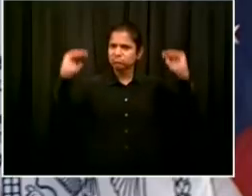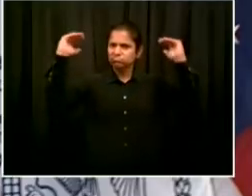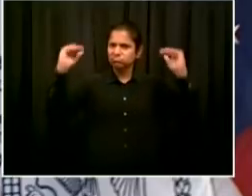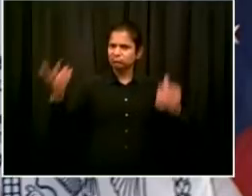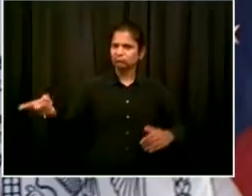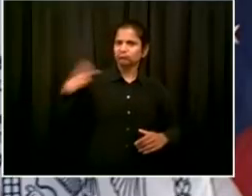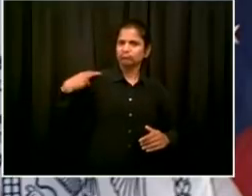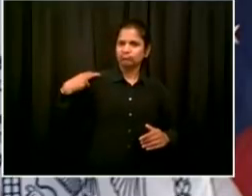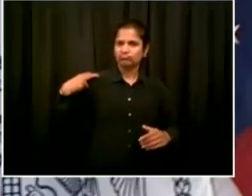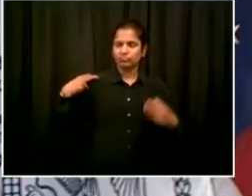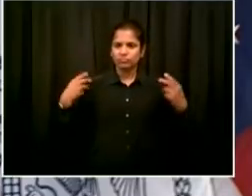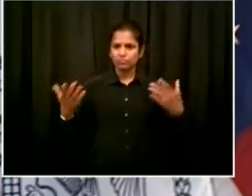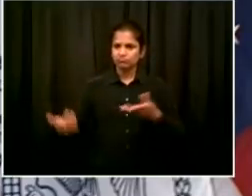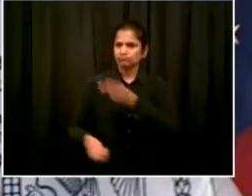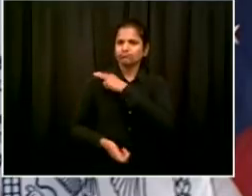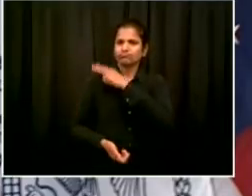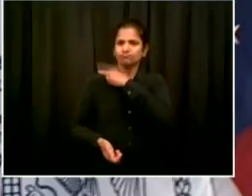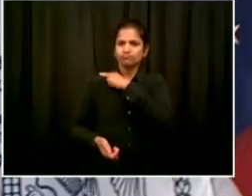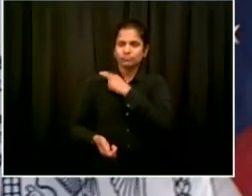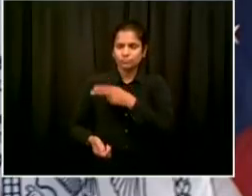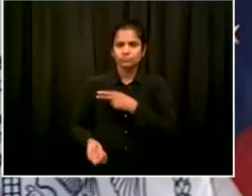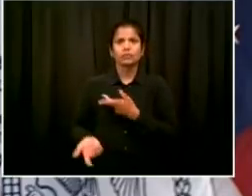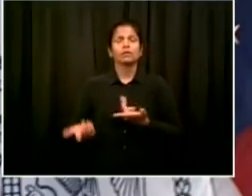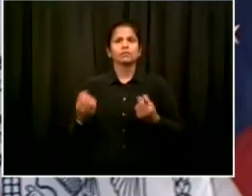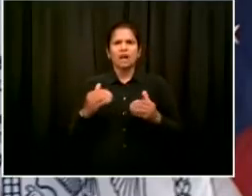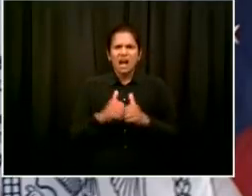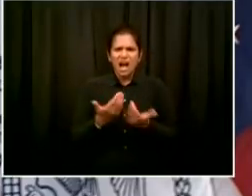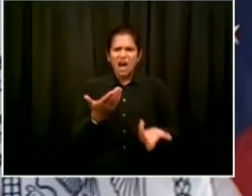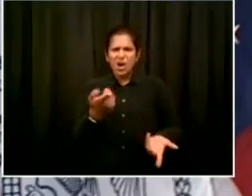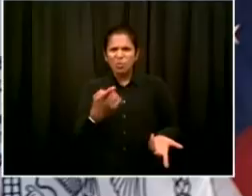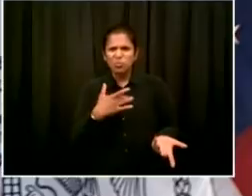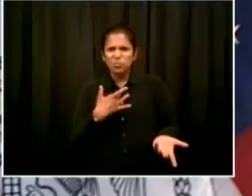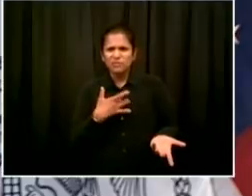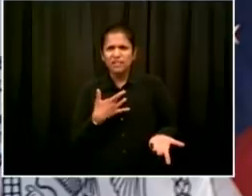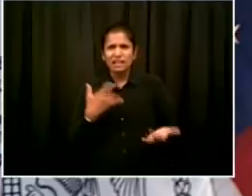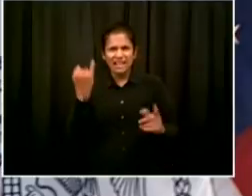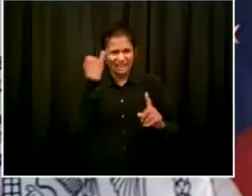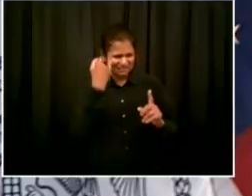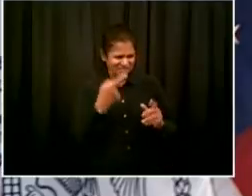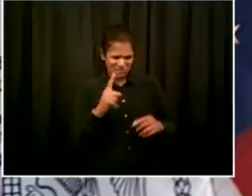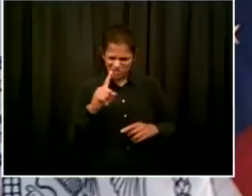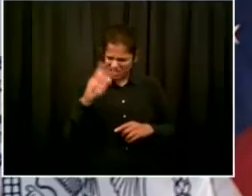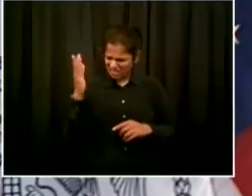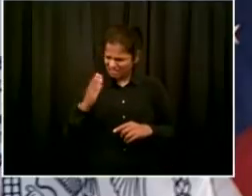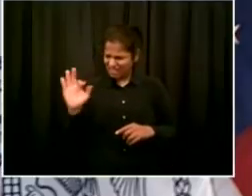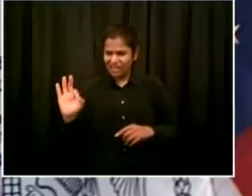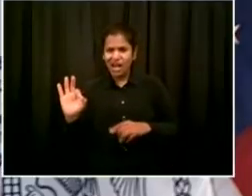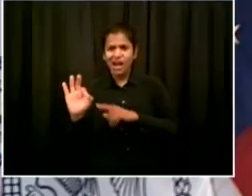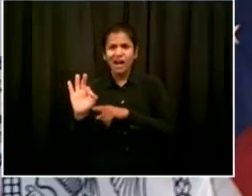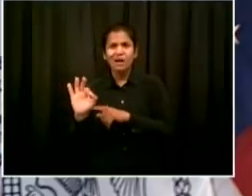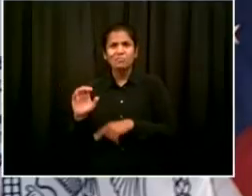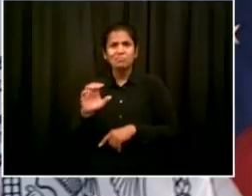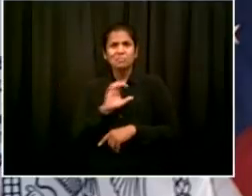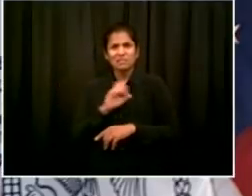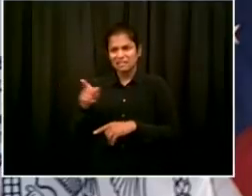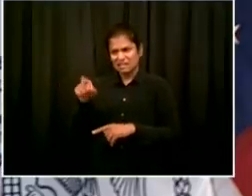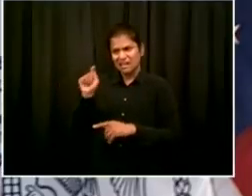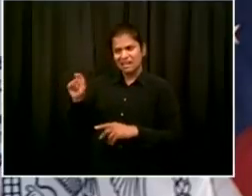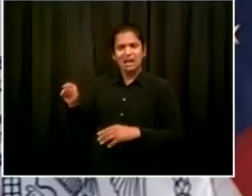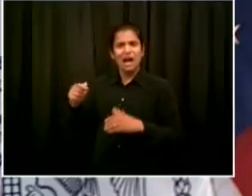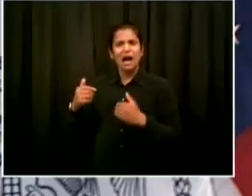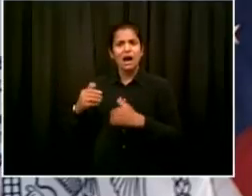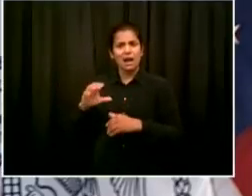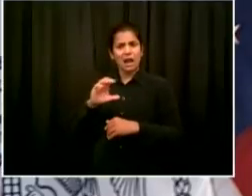when you see the stat that 1 out of every 9 NYPD officers has a documented record of misconduct like that? Christopher, I think it's a lot